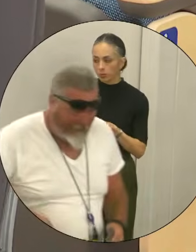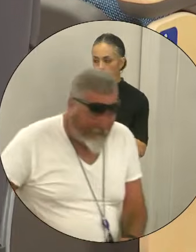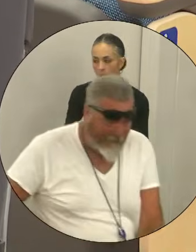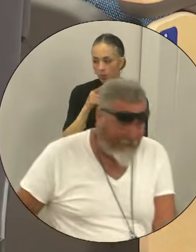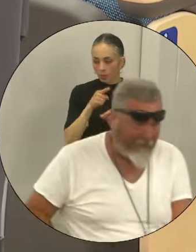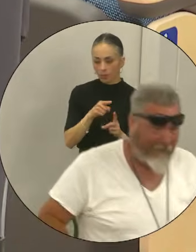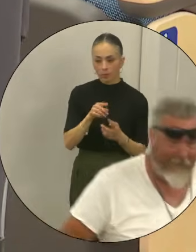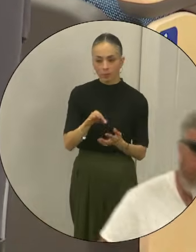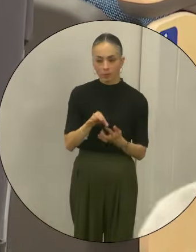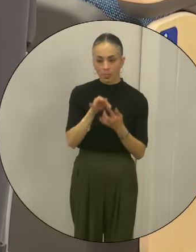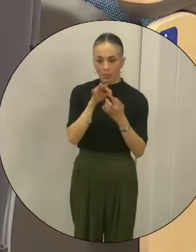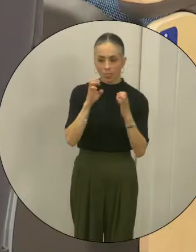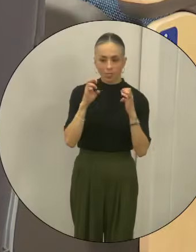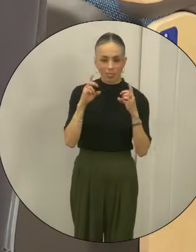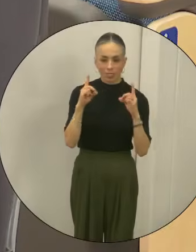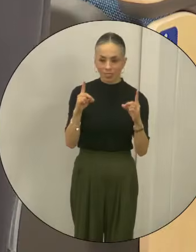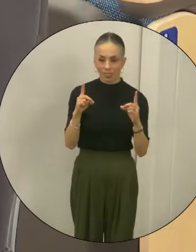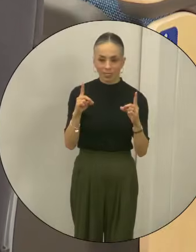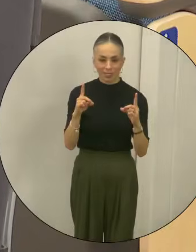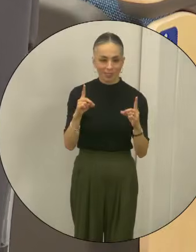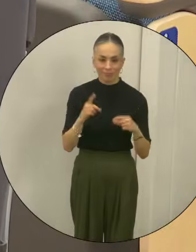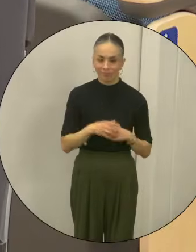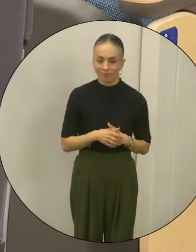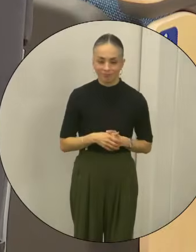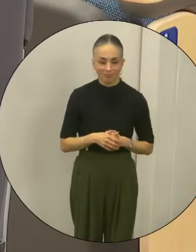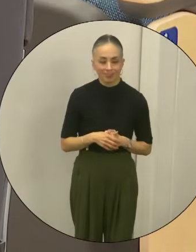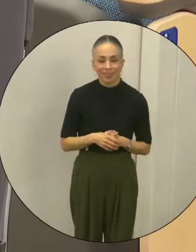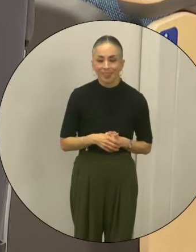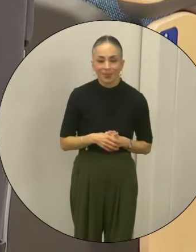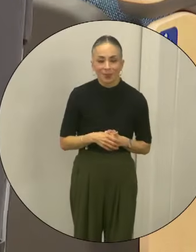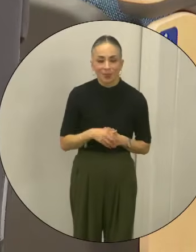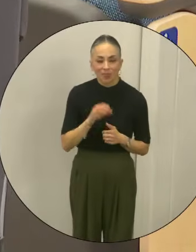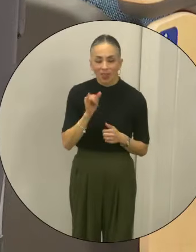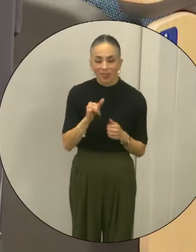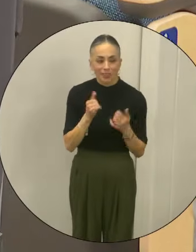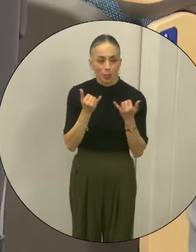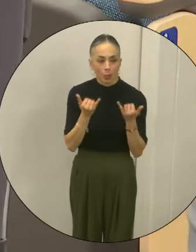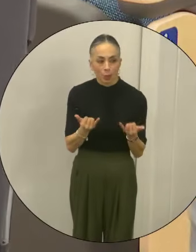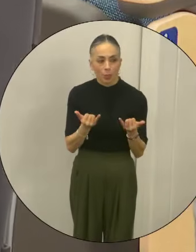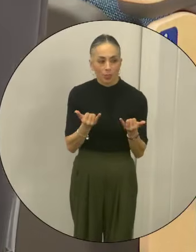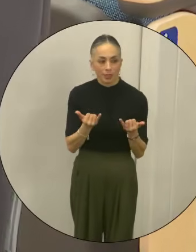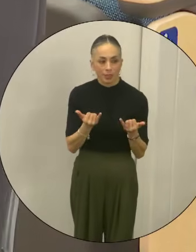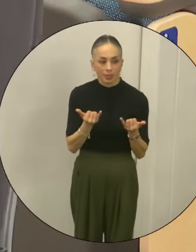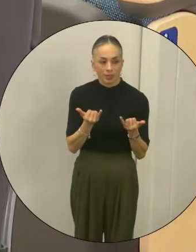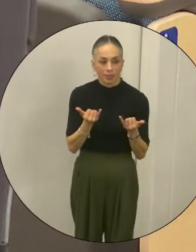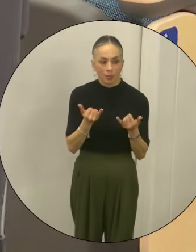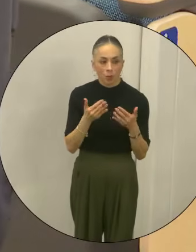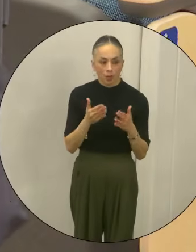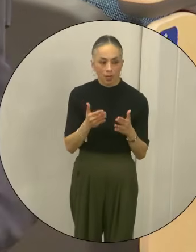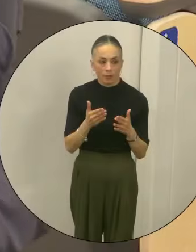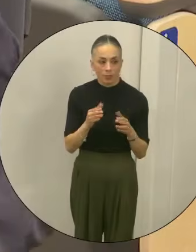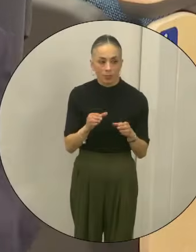special education eligible students only. So that's the current apparatus within PCFP.